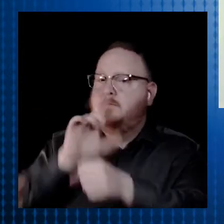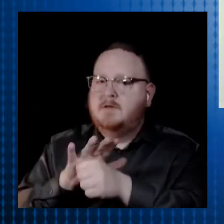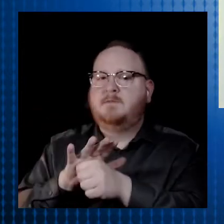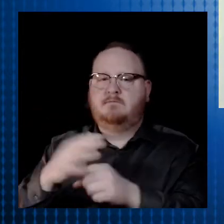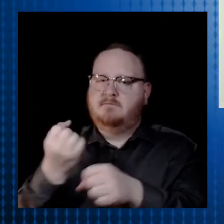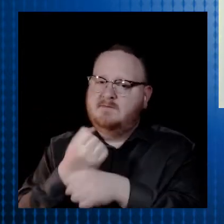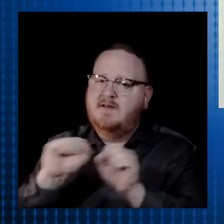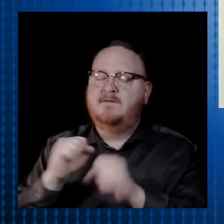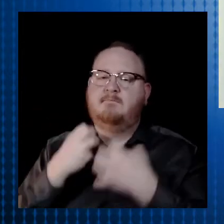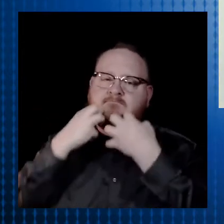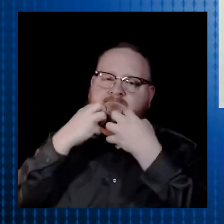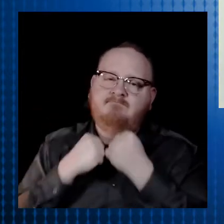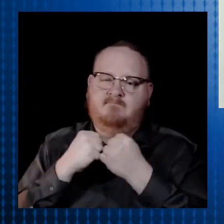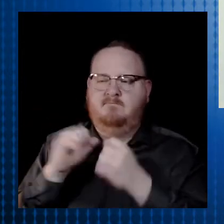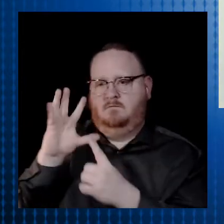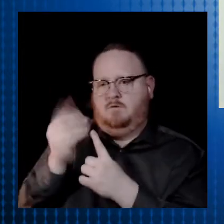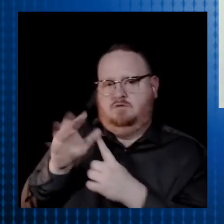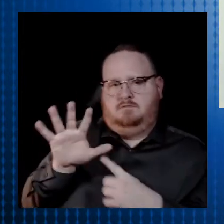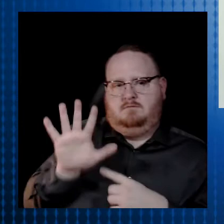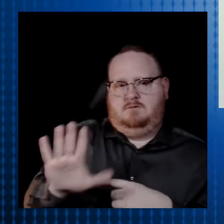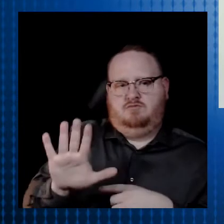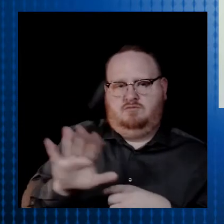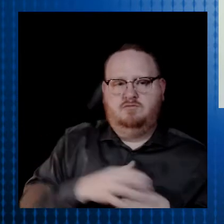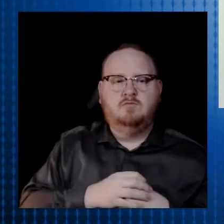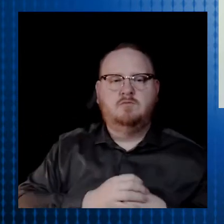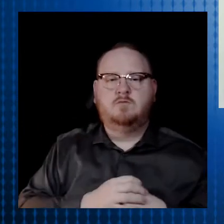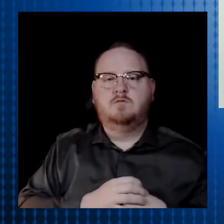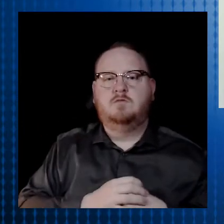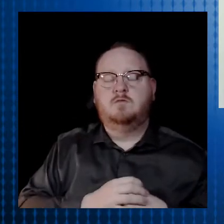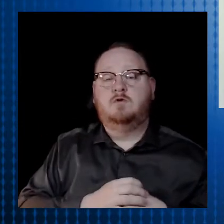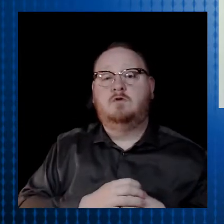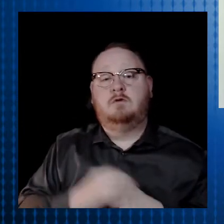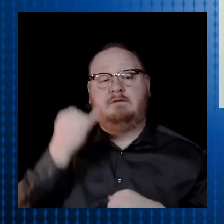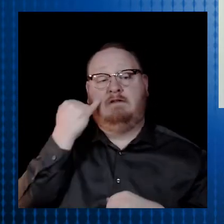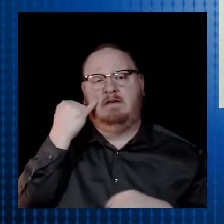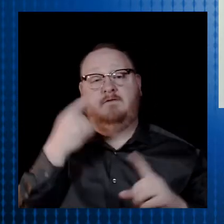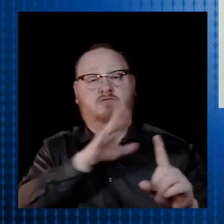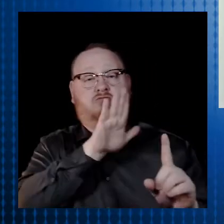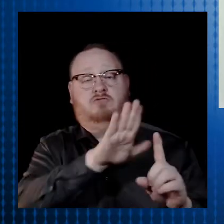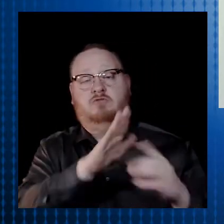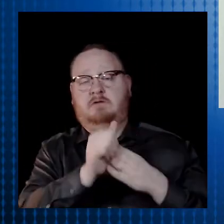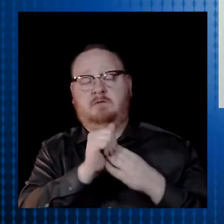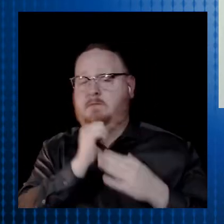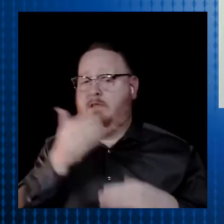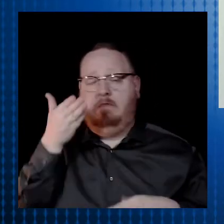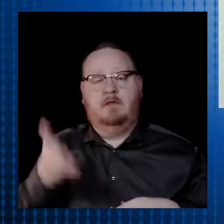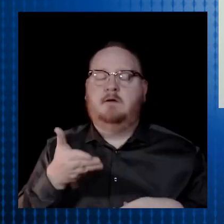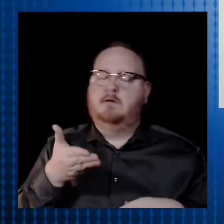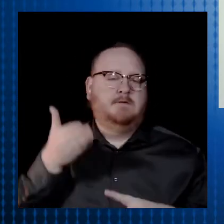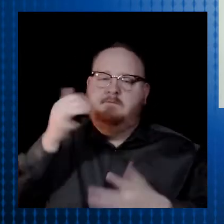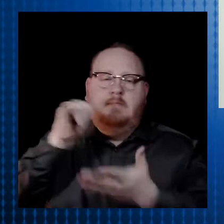culture. This would not have happened without her leadership to transform Brownell and build